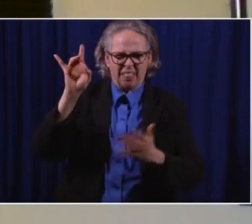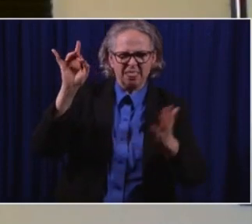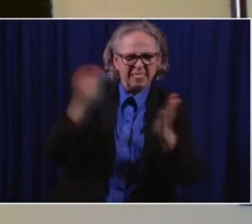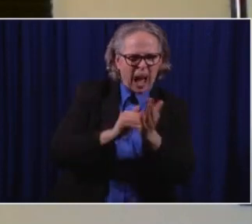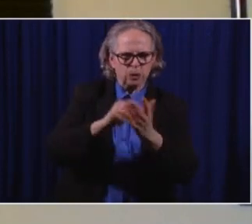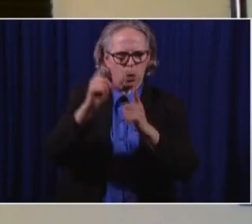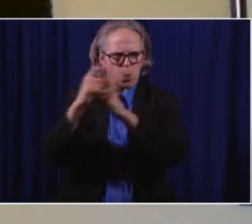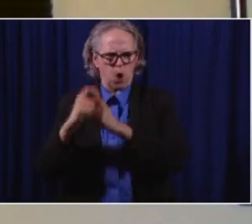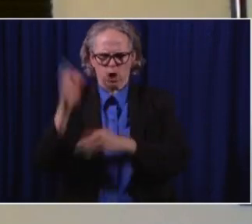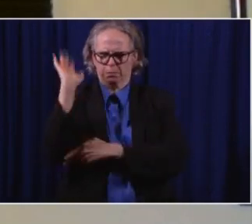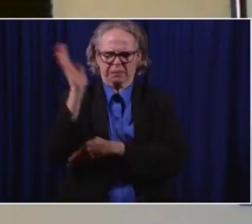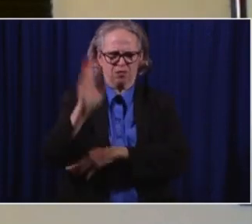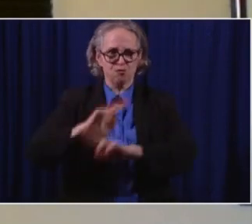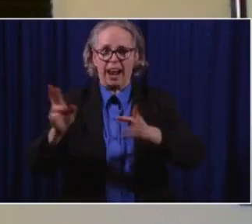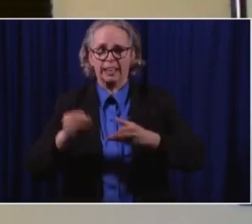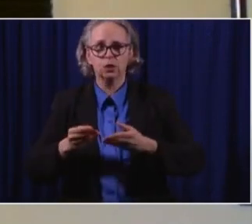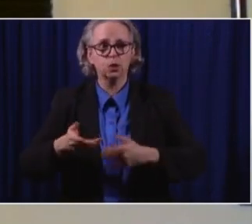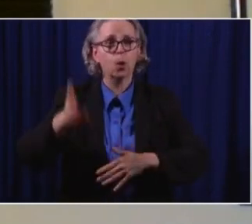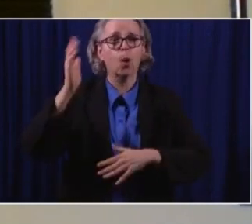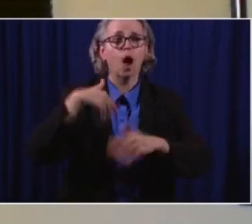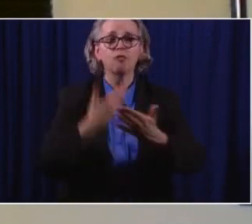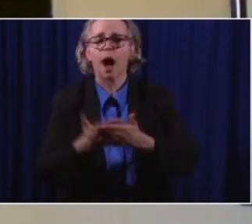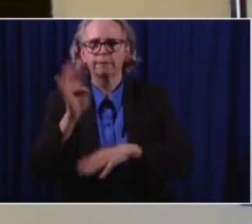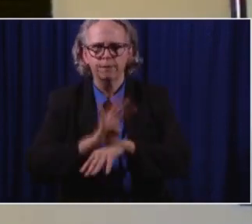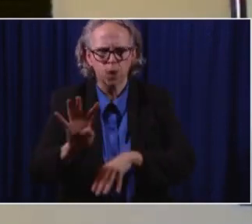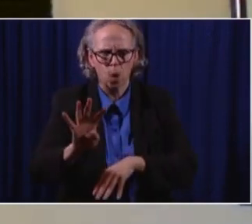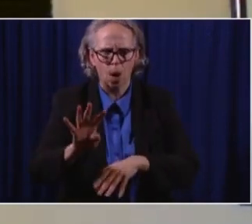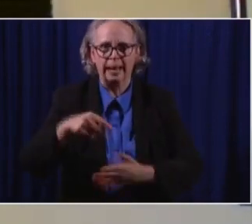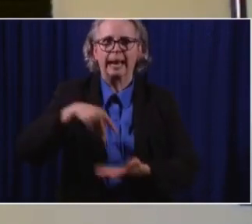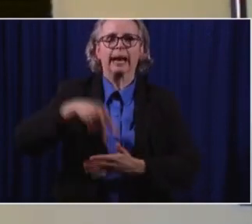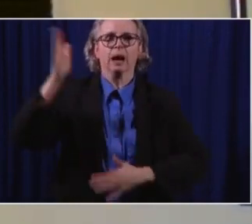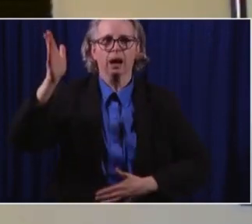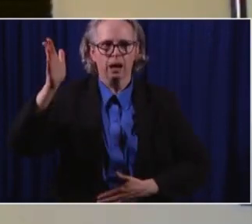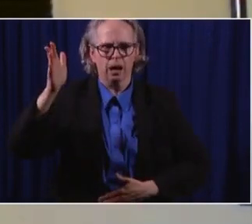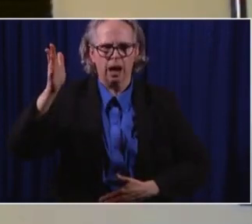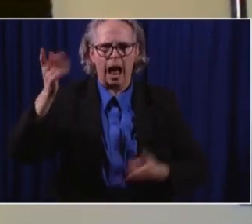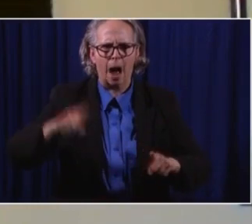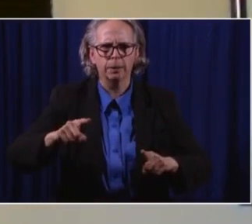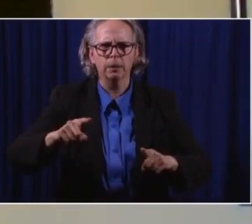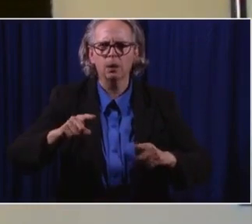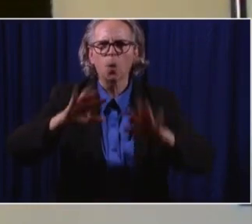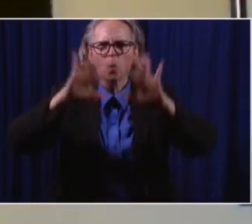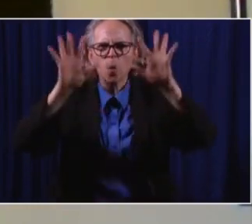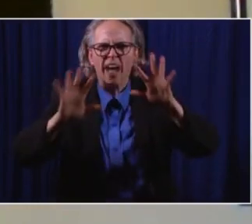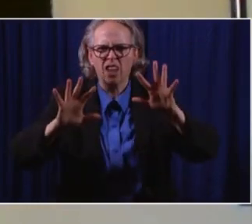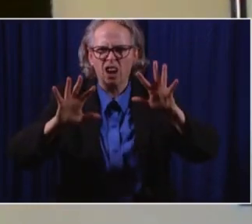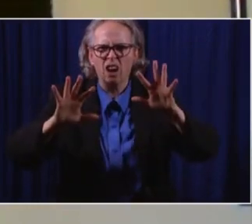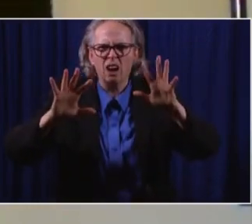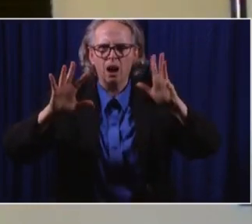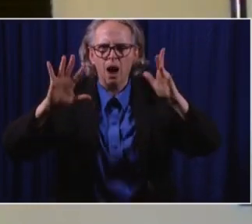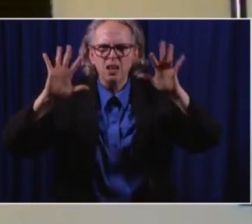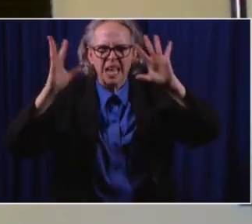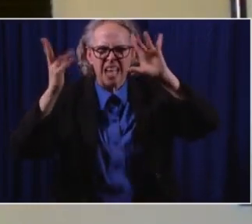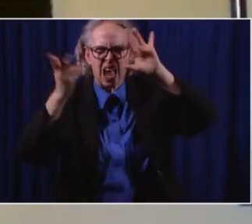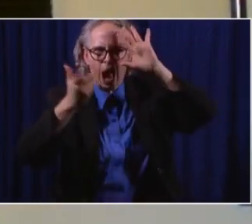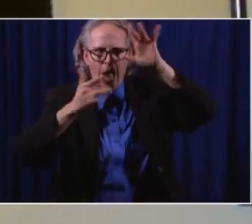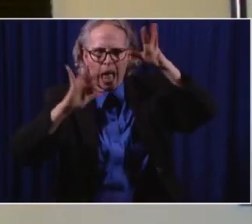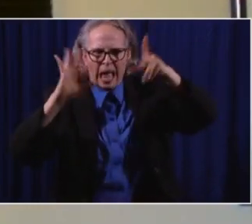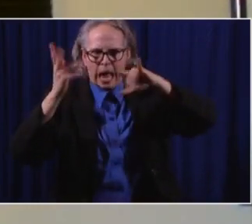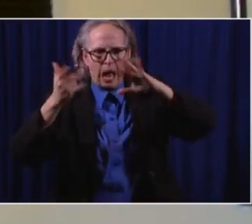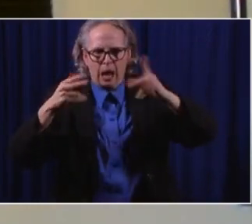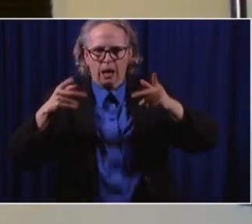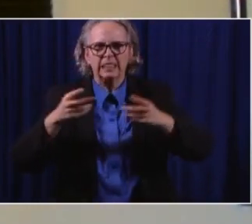time he was able to give his speech, the weather started to change, and he had to cut it short because the storm